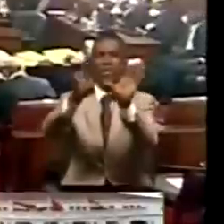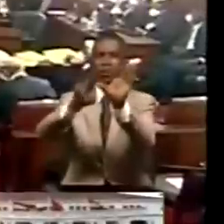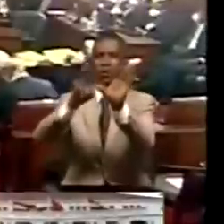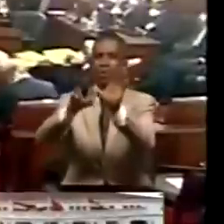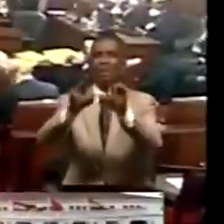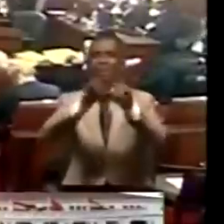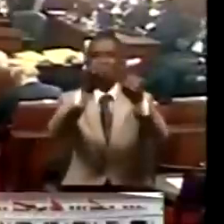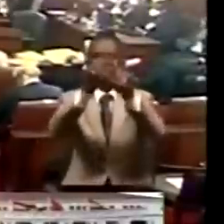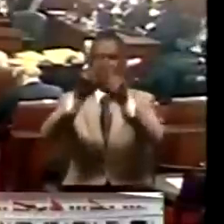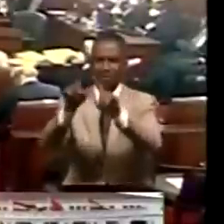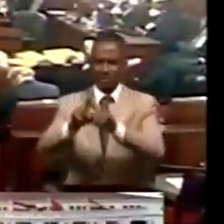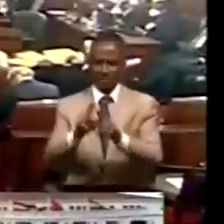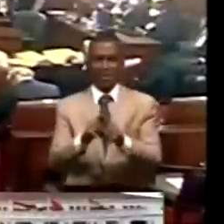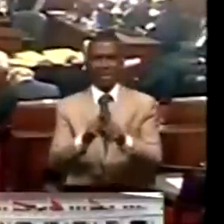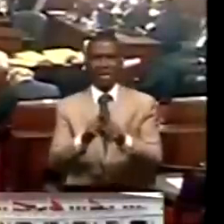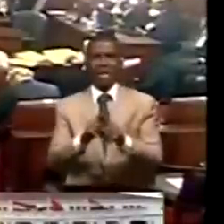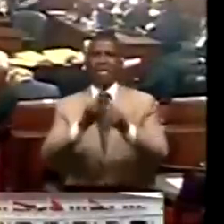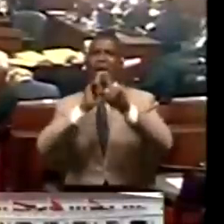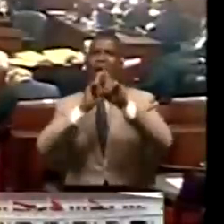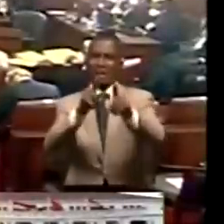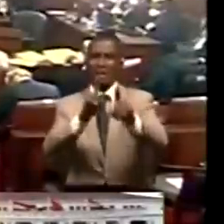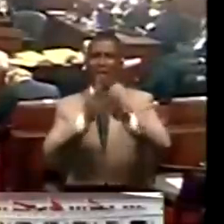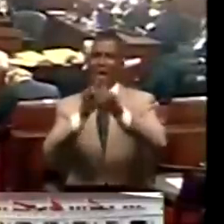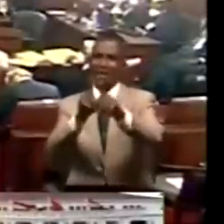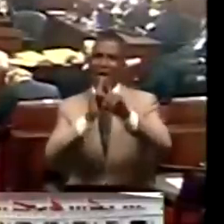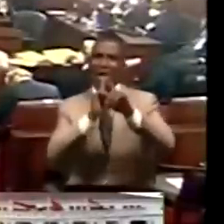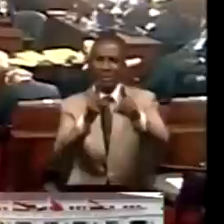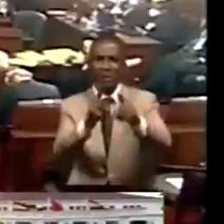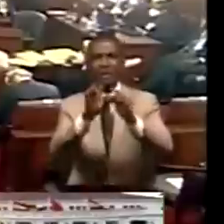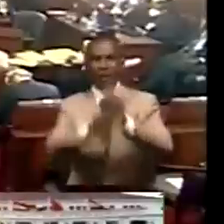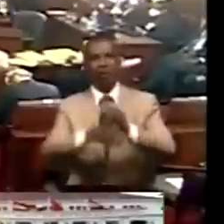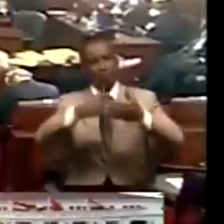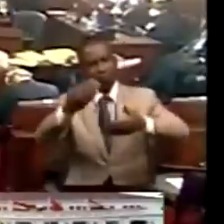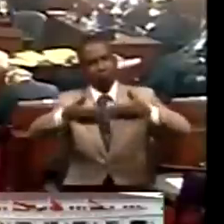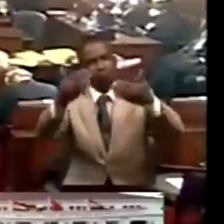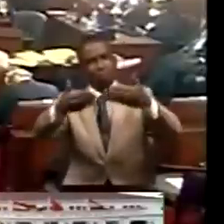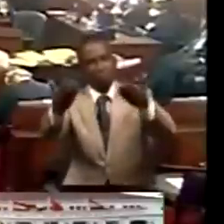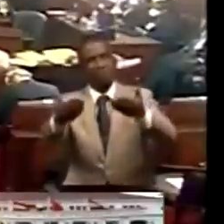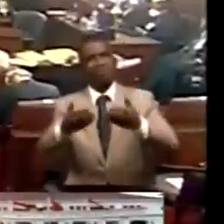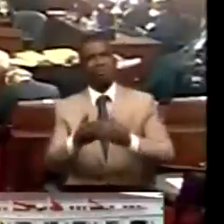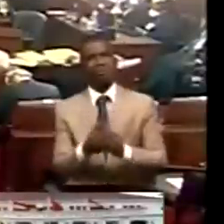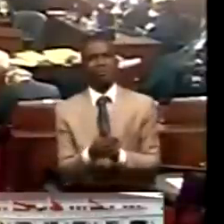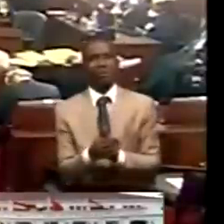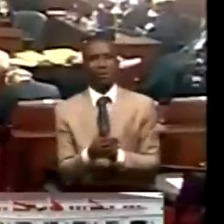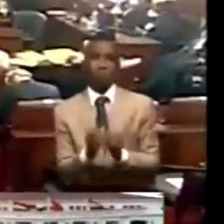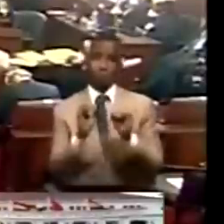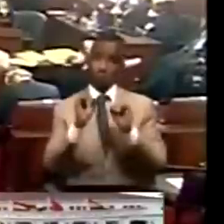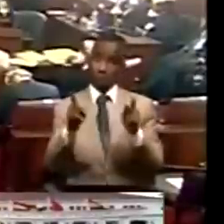the two answers into regions. And then you can move on, please.